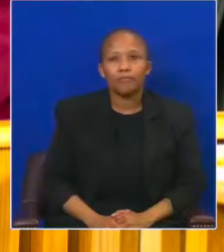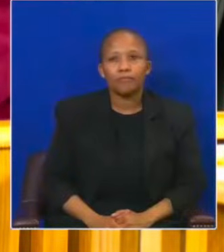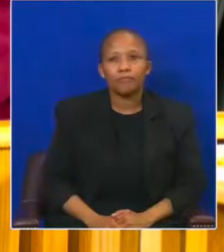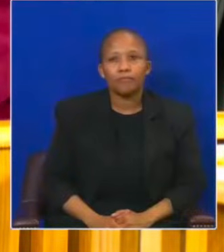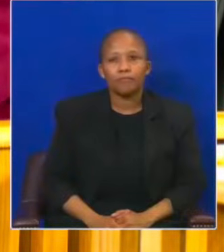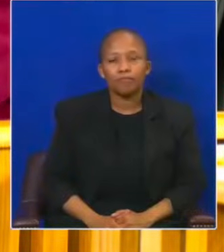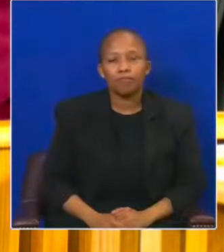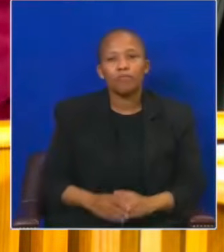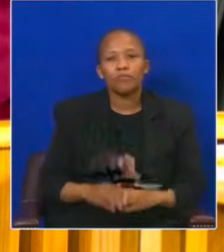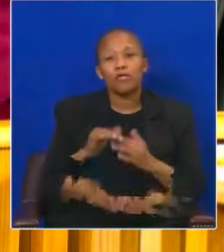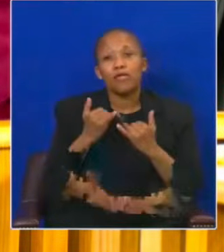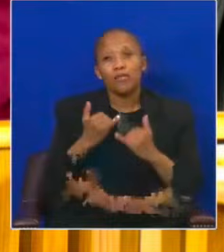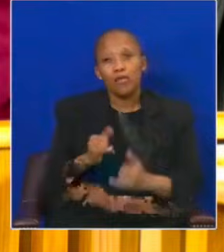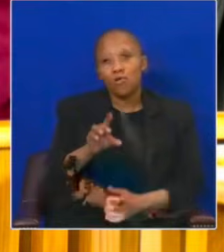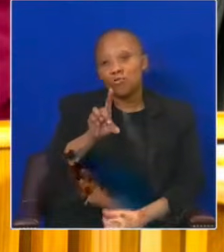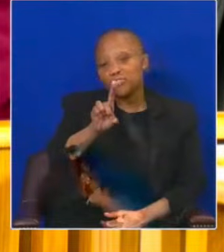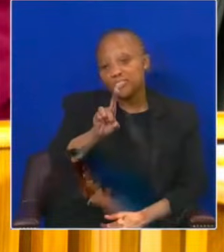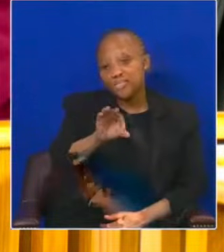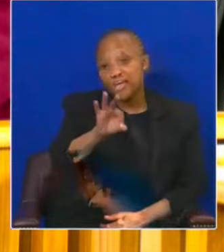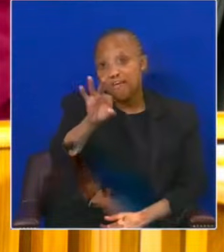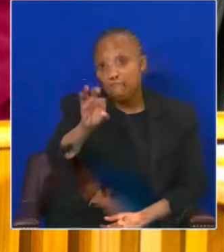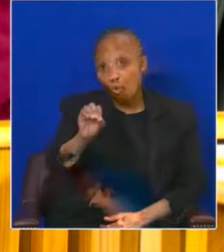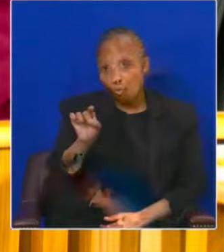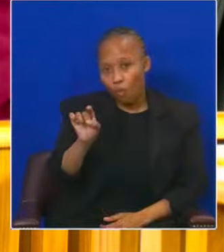had indicated now that